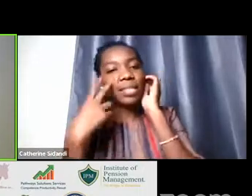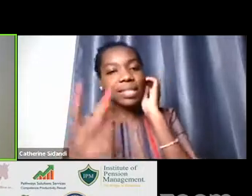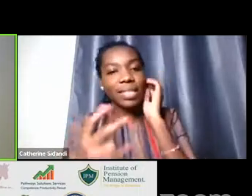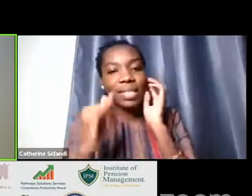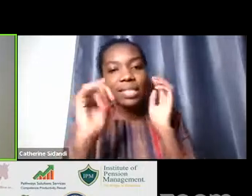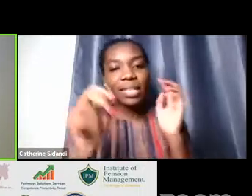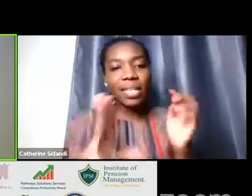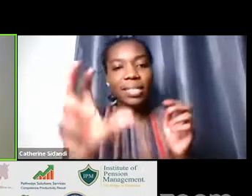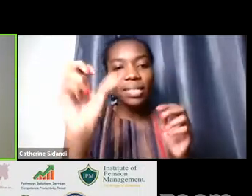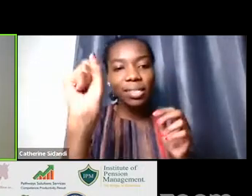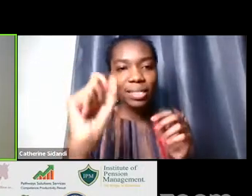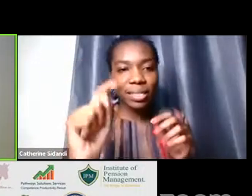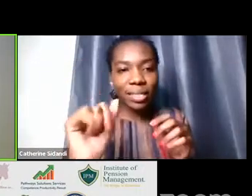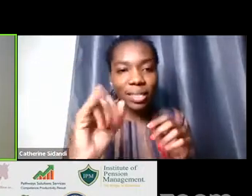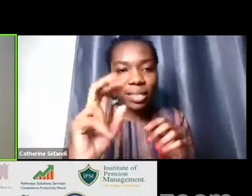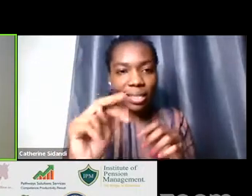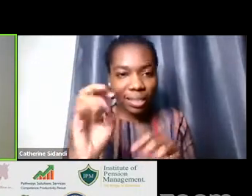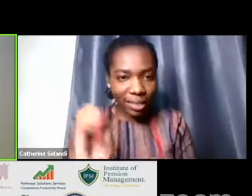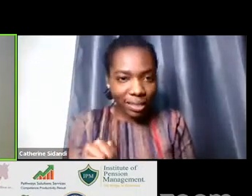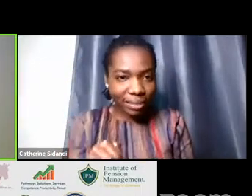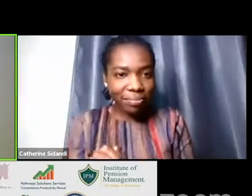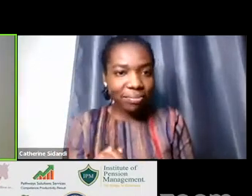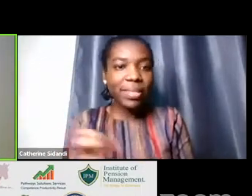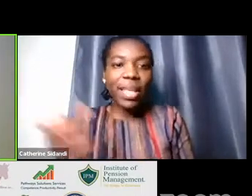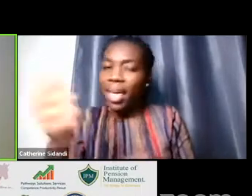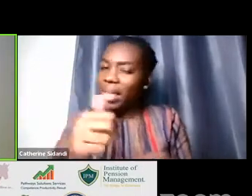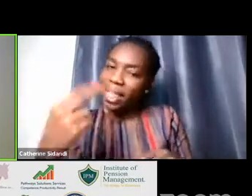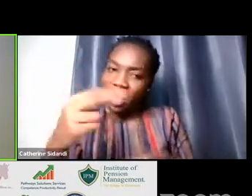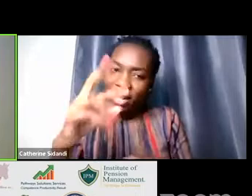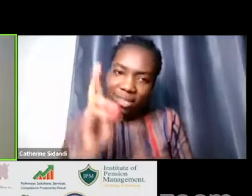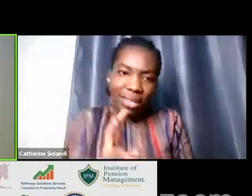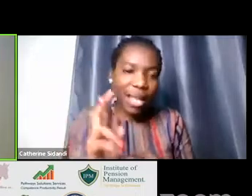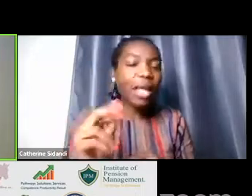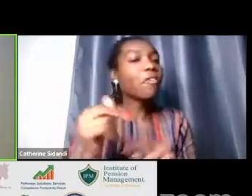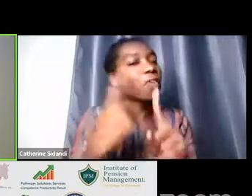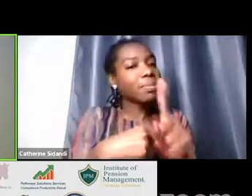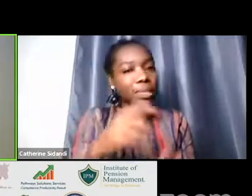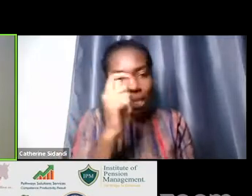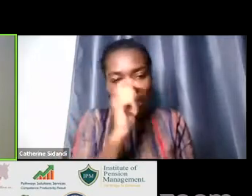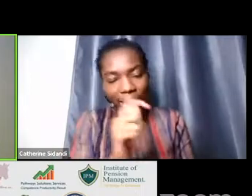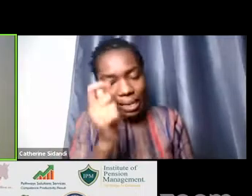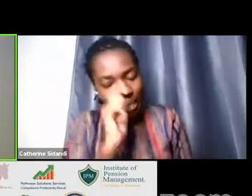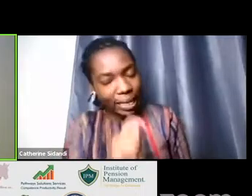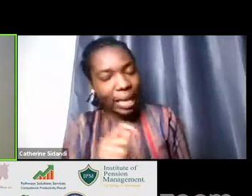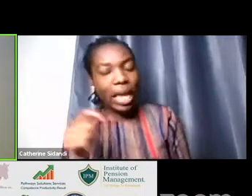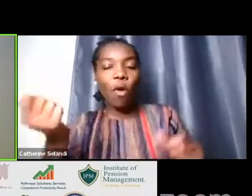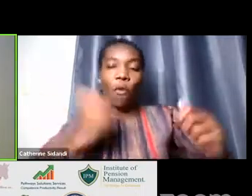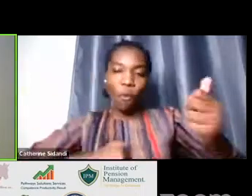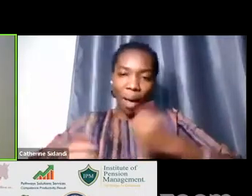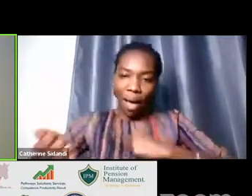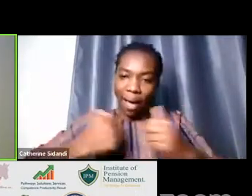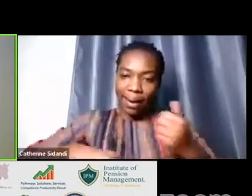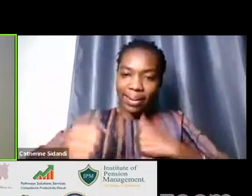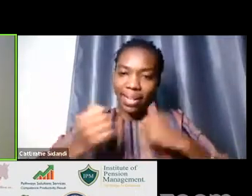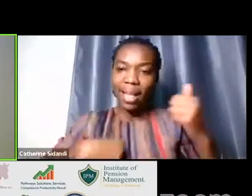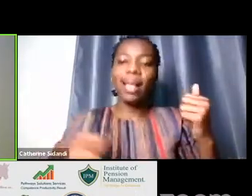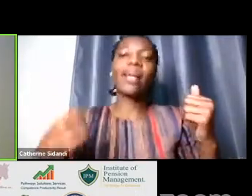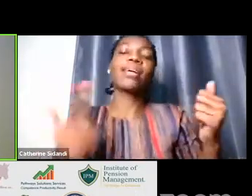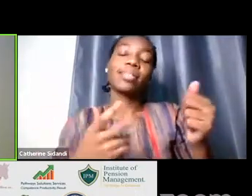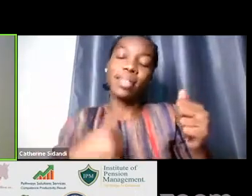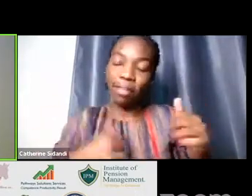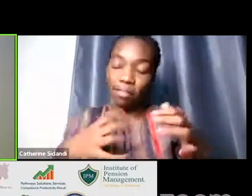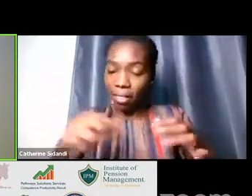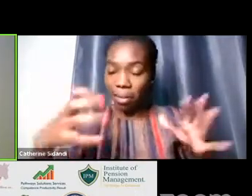well. Anyone from HR Mao on the call, anyone from Tanzania and Rwanda, I know we have a following there.